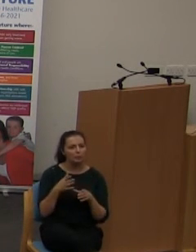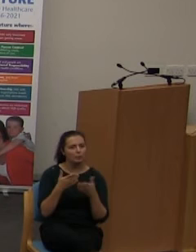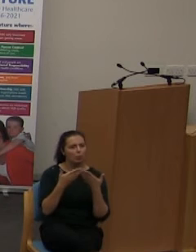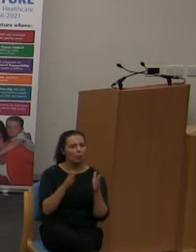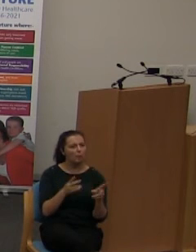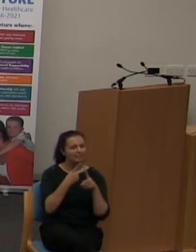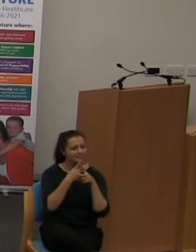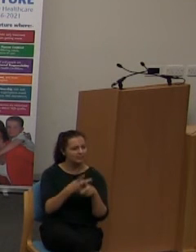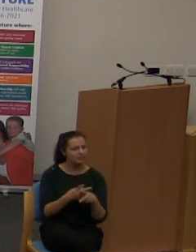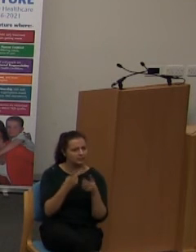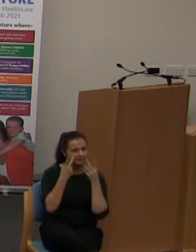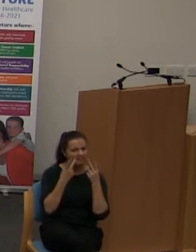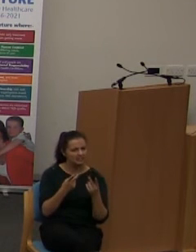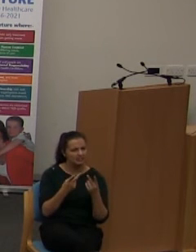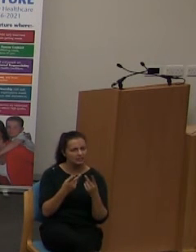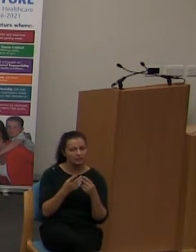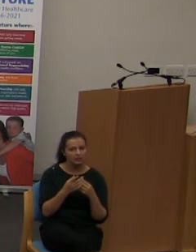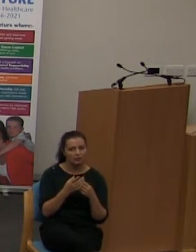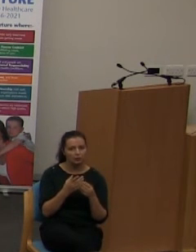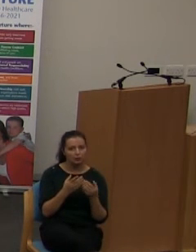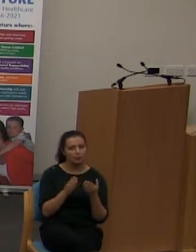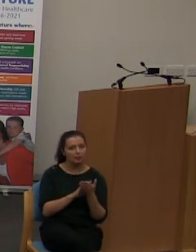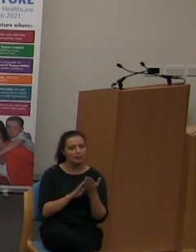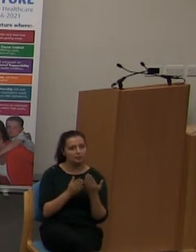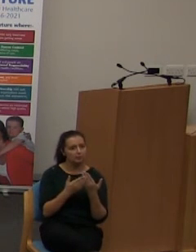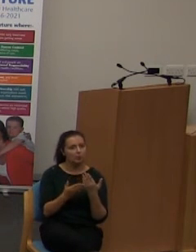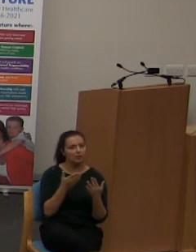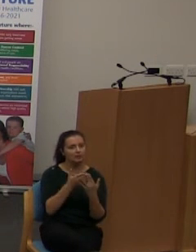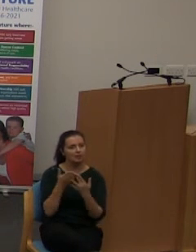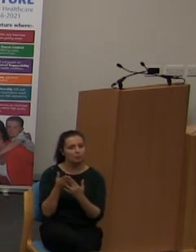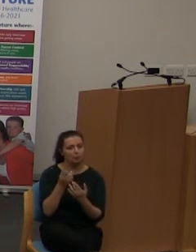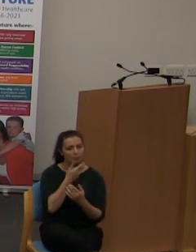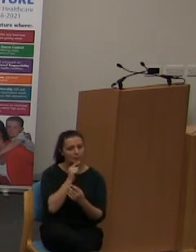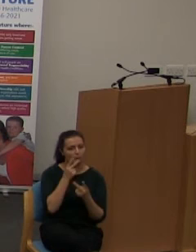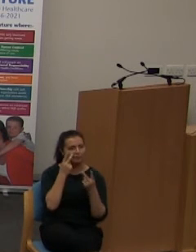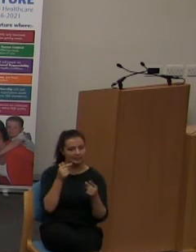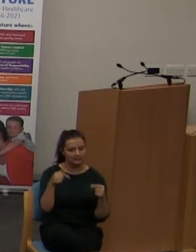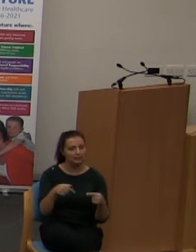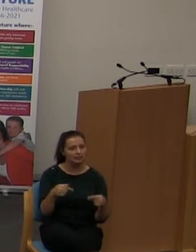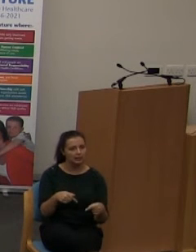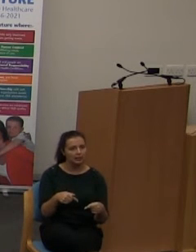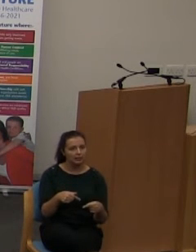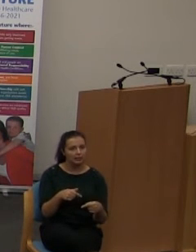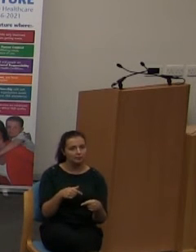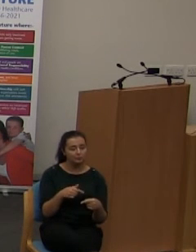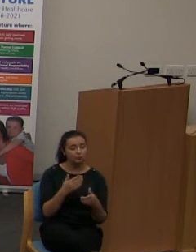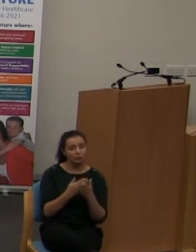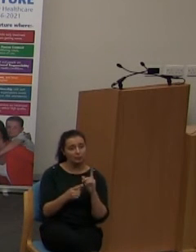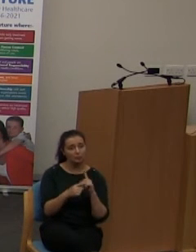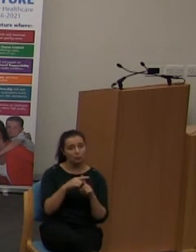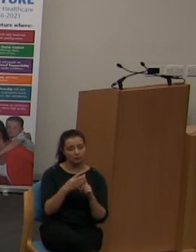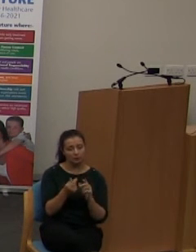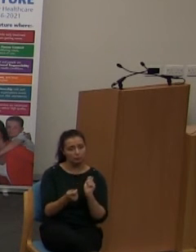sure that we are more accessible to visitors as well, and that it isn't such a narrow window, and that's been pretty positive, and that's